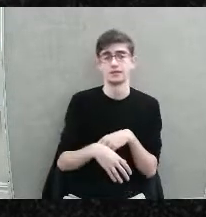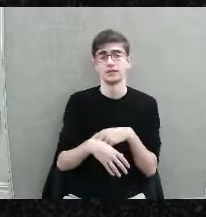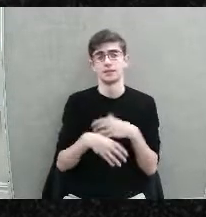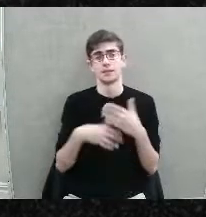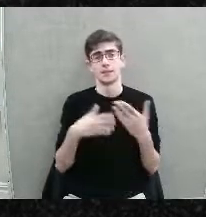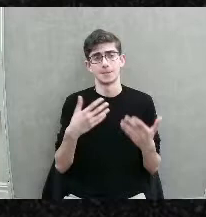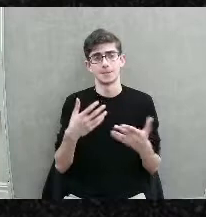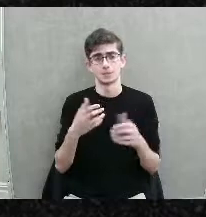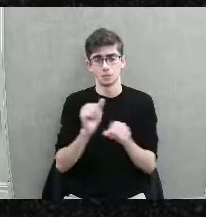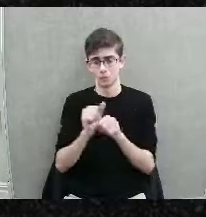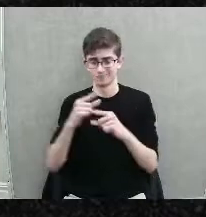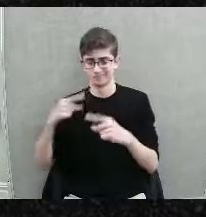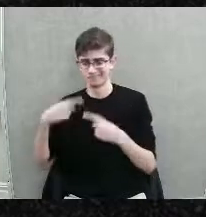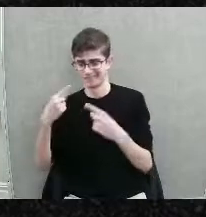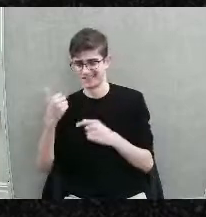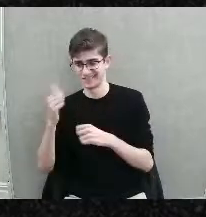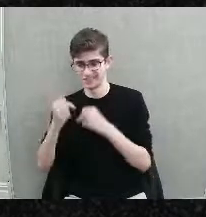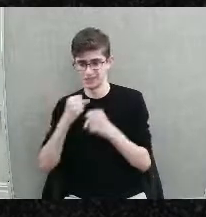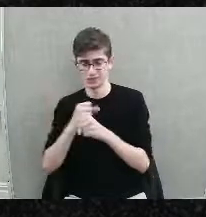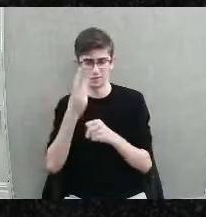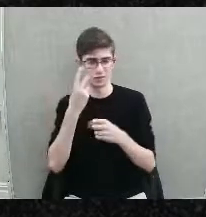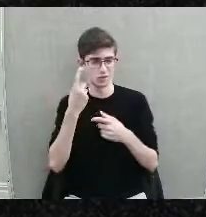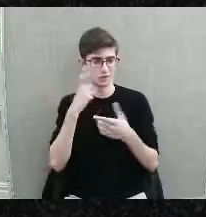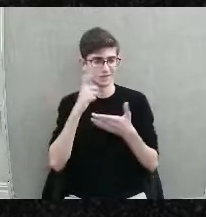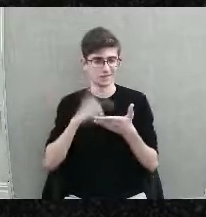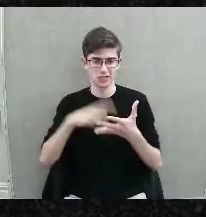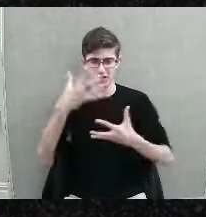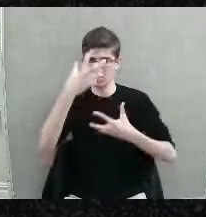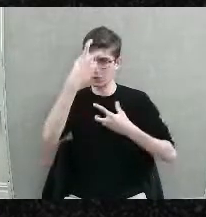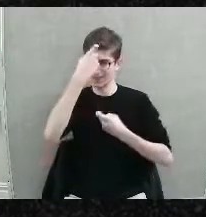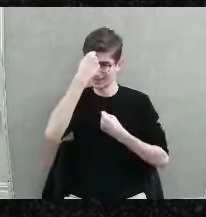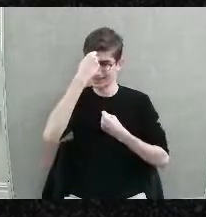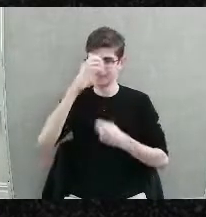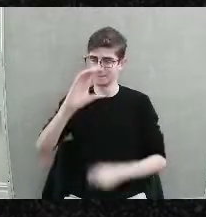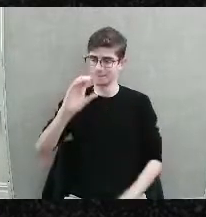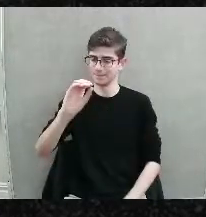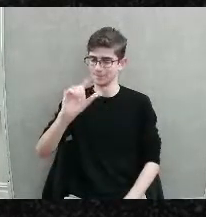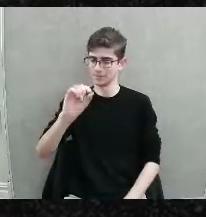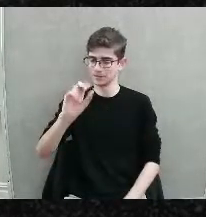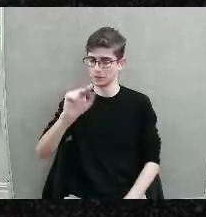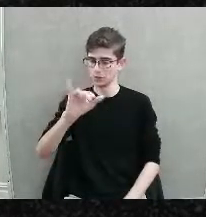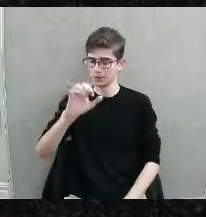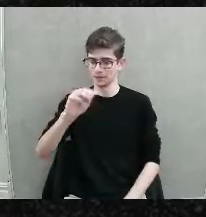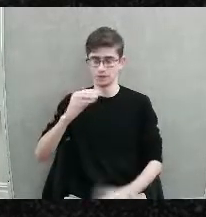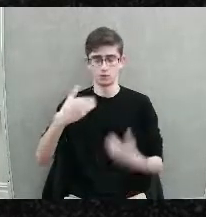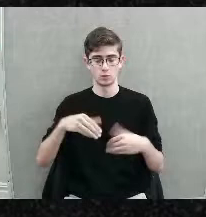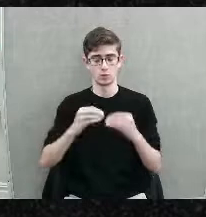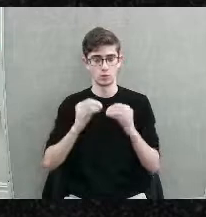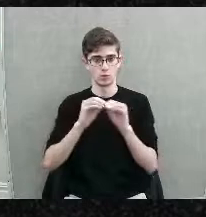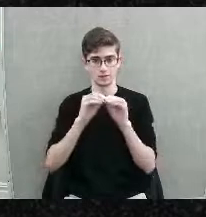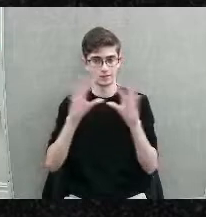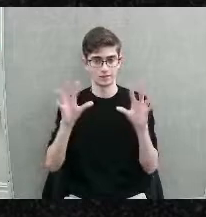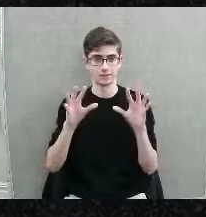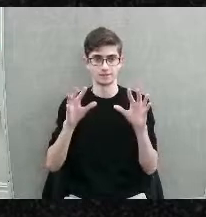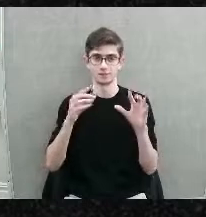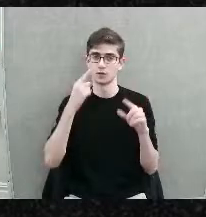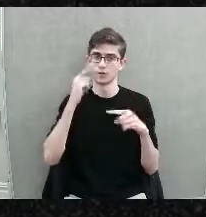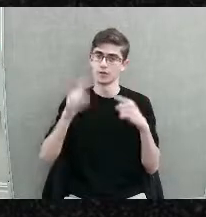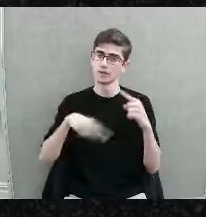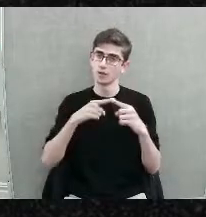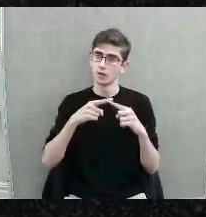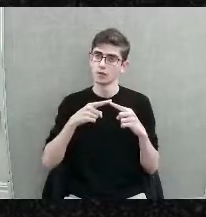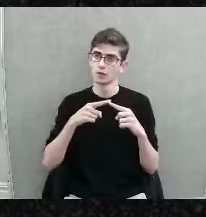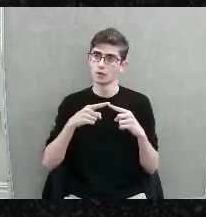made issues of coloniality more clear for those that have not been paying attention, right? So I work in this area, but thinking through COVID, the